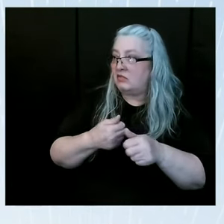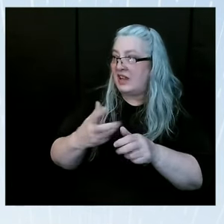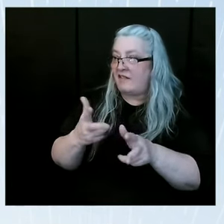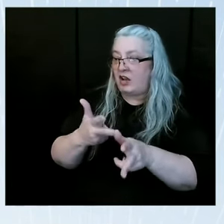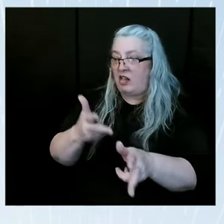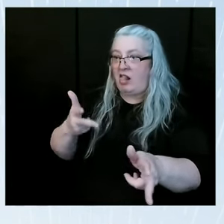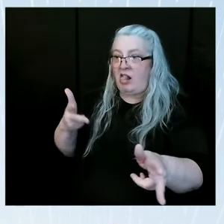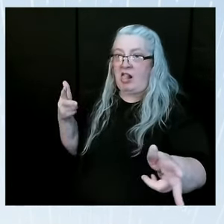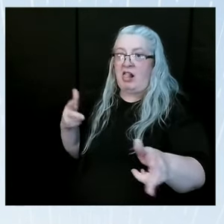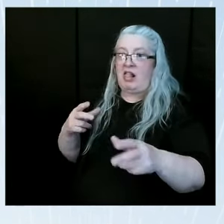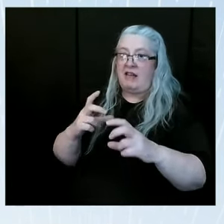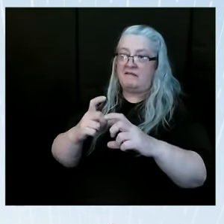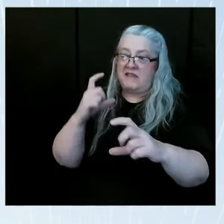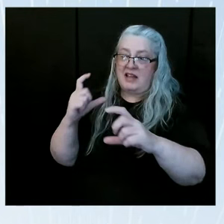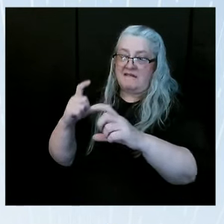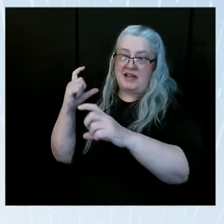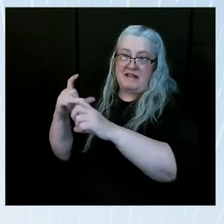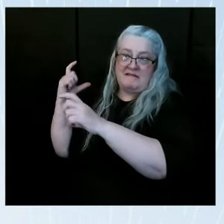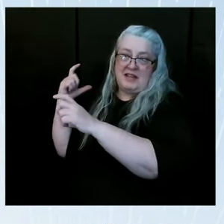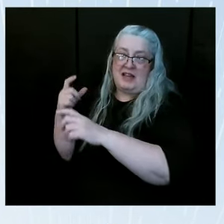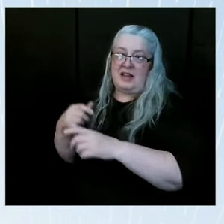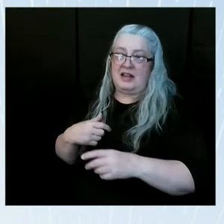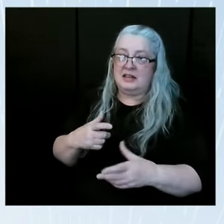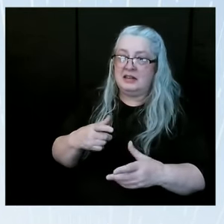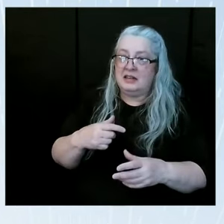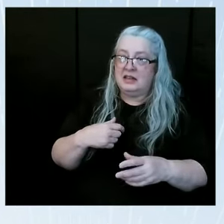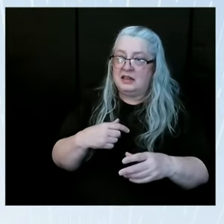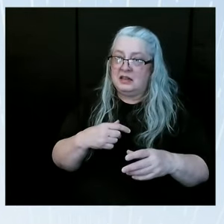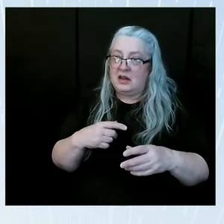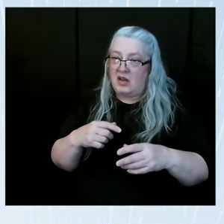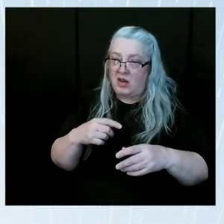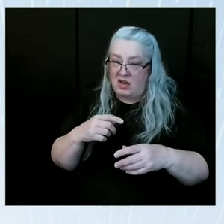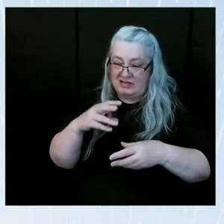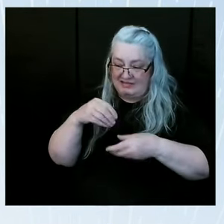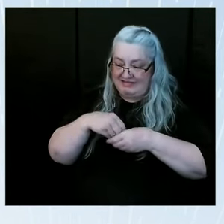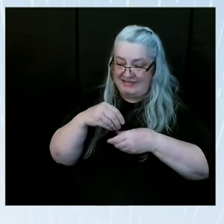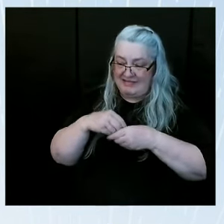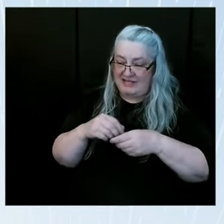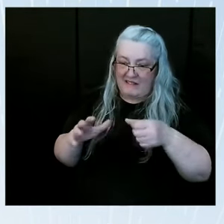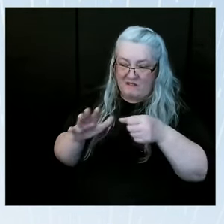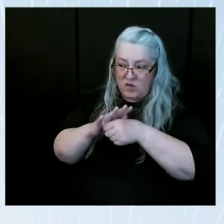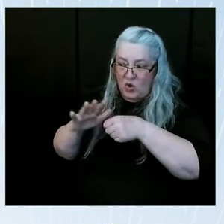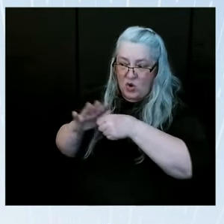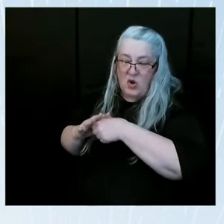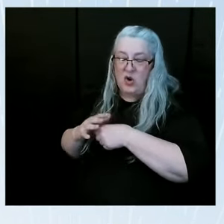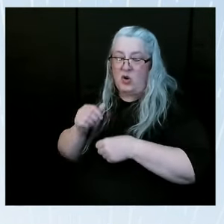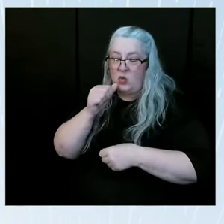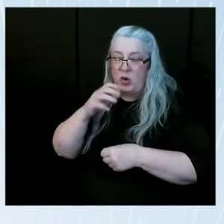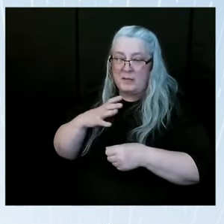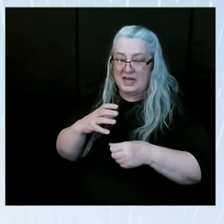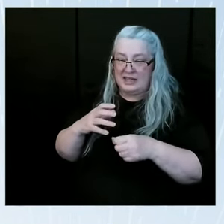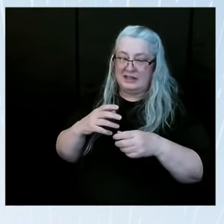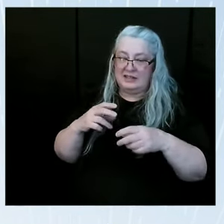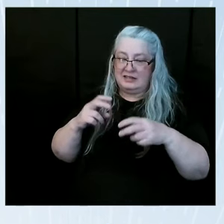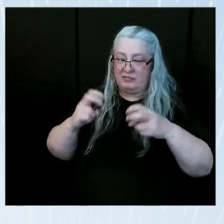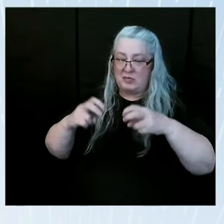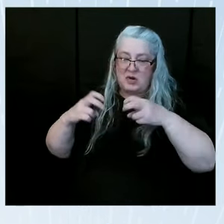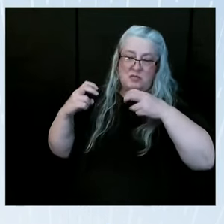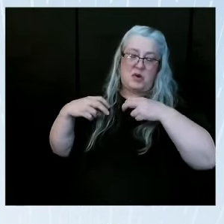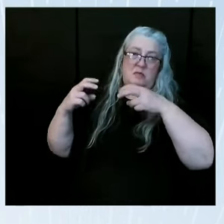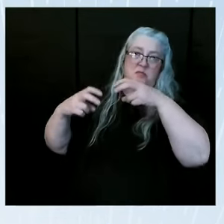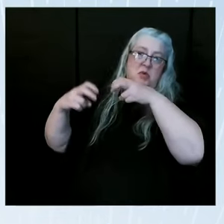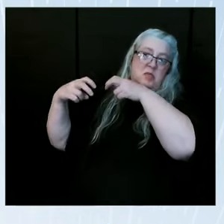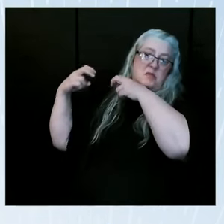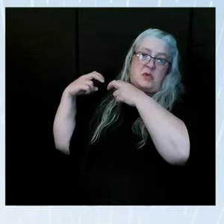being trafficked. And we were very proud of that anecdote. It speaks of the impact that we can